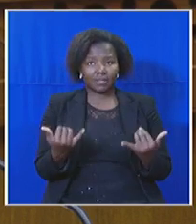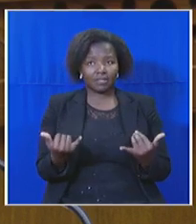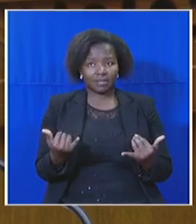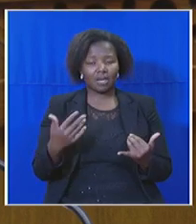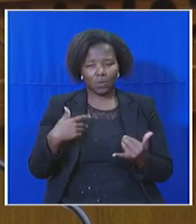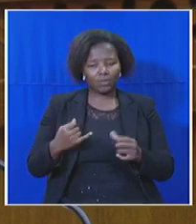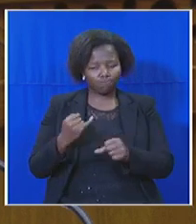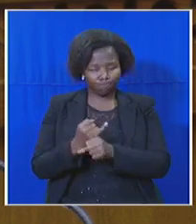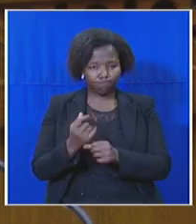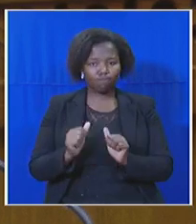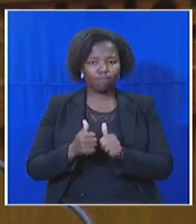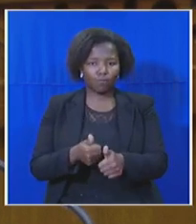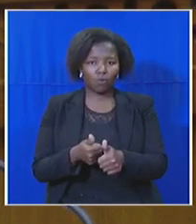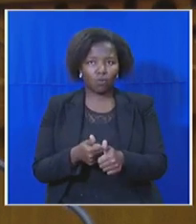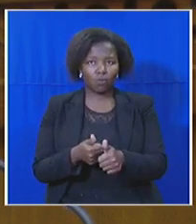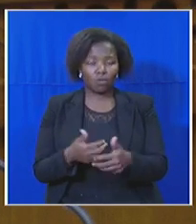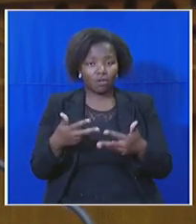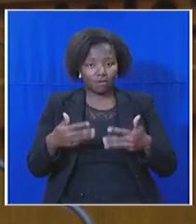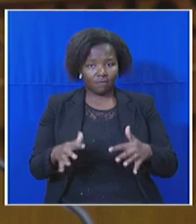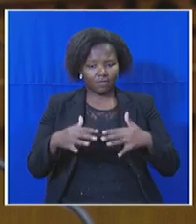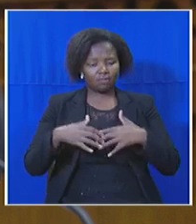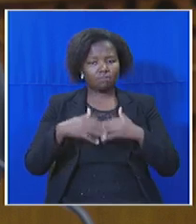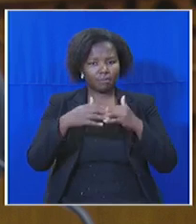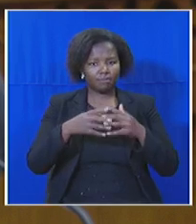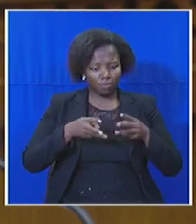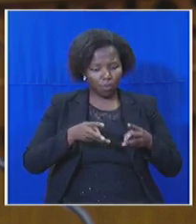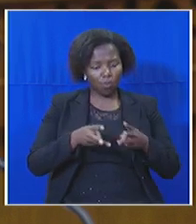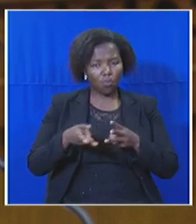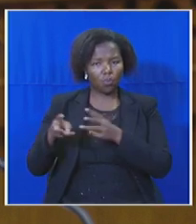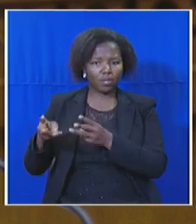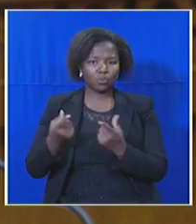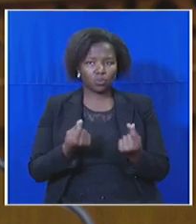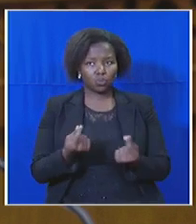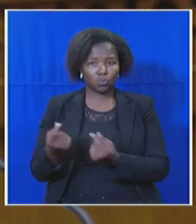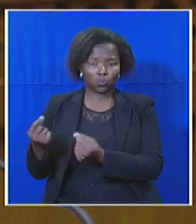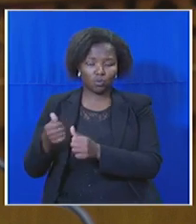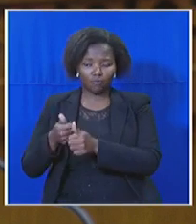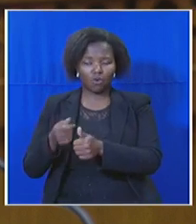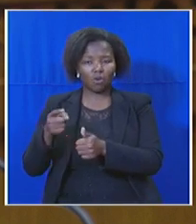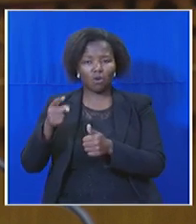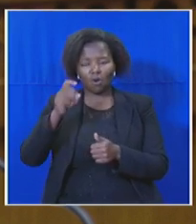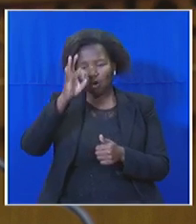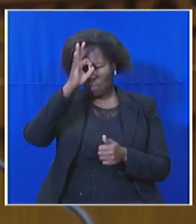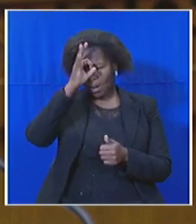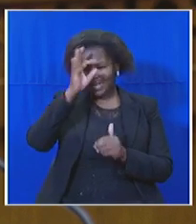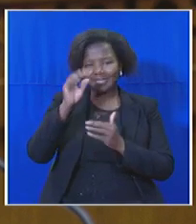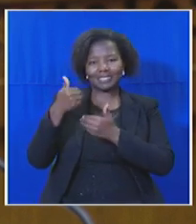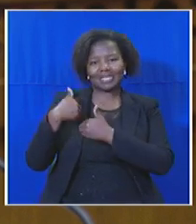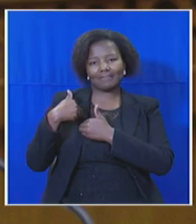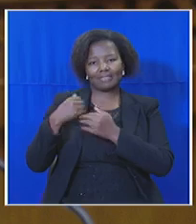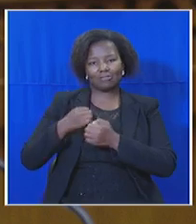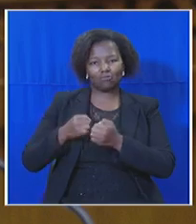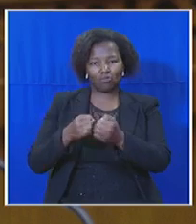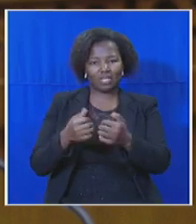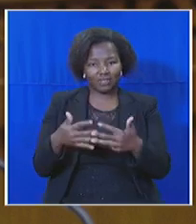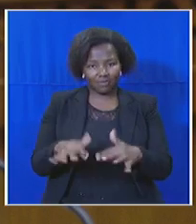instruction and have put in place measures under the auspices of the police safety strategy. And this plan, the